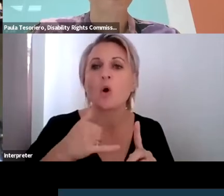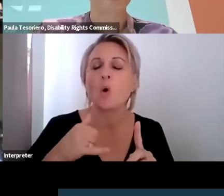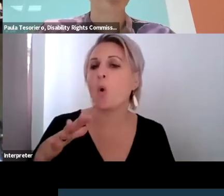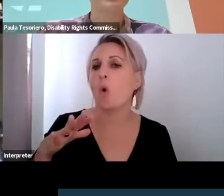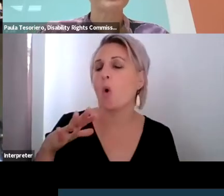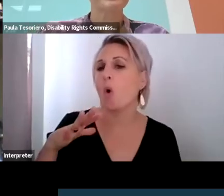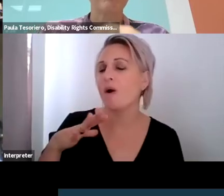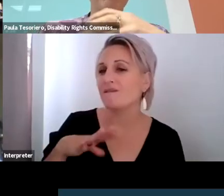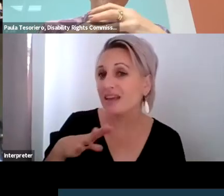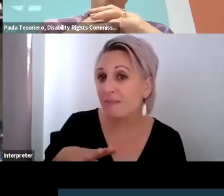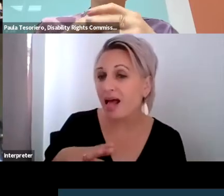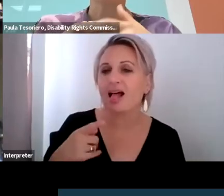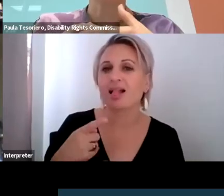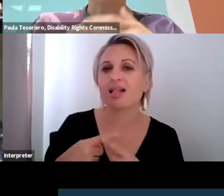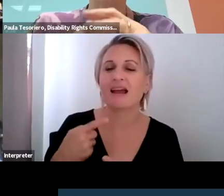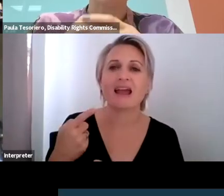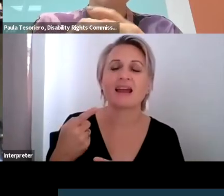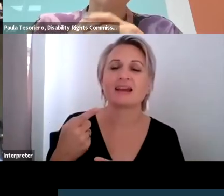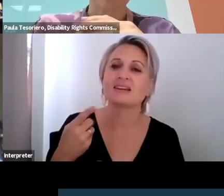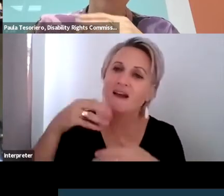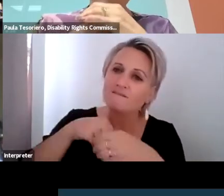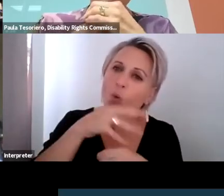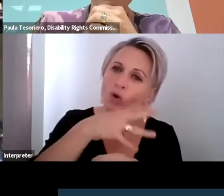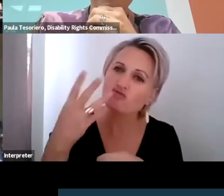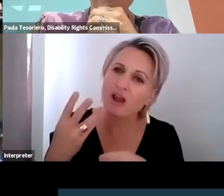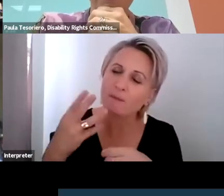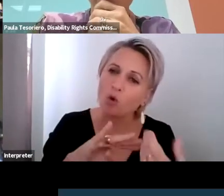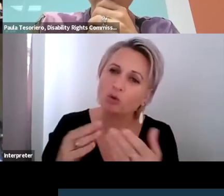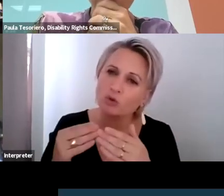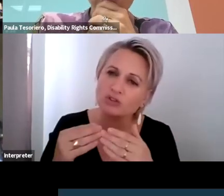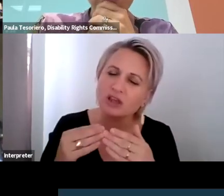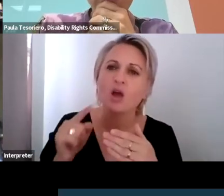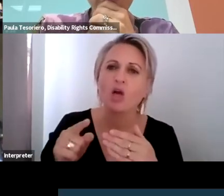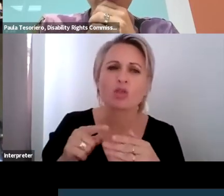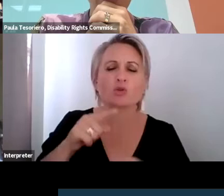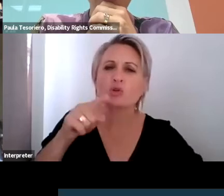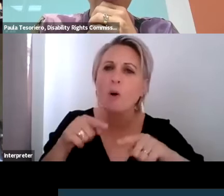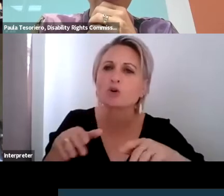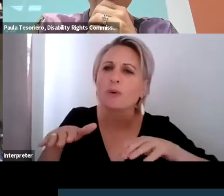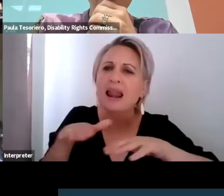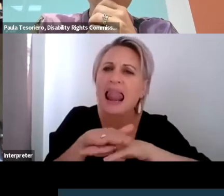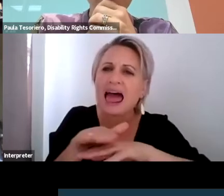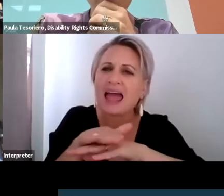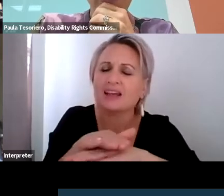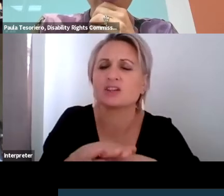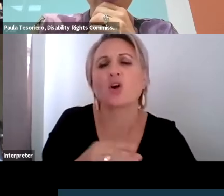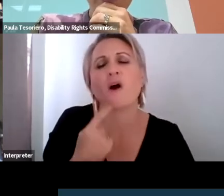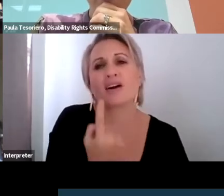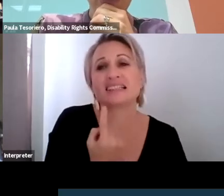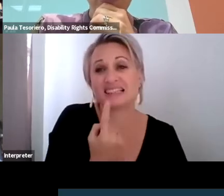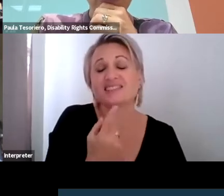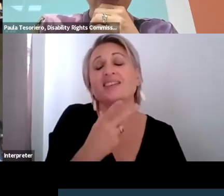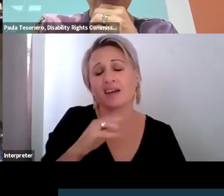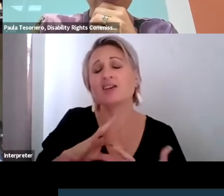know, those multiple layers of identities can, you know, create real barriers